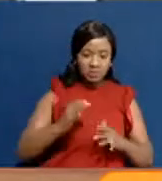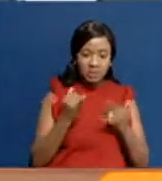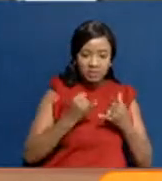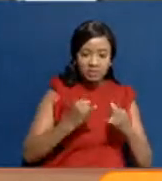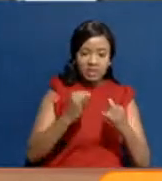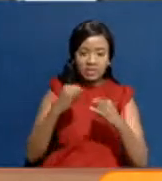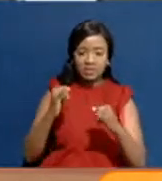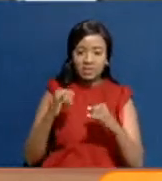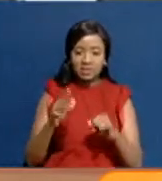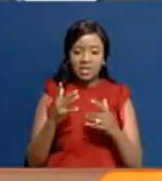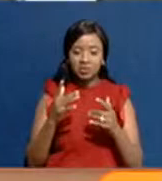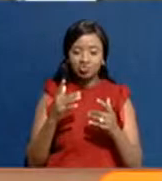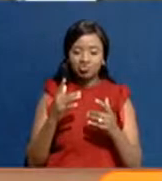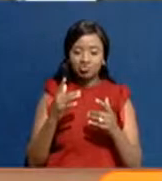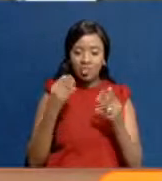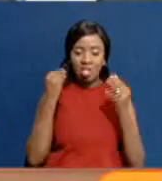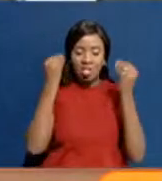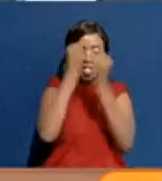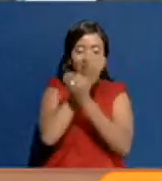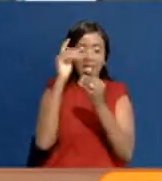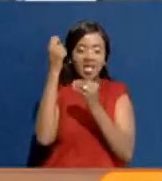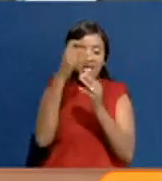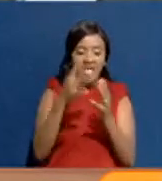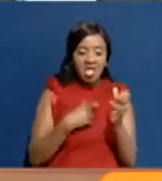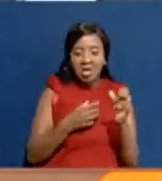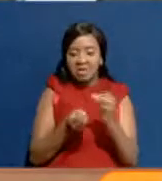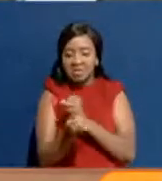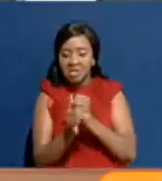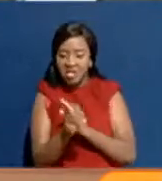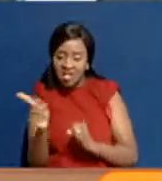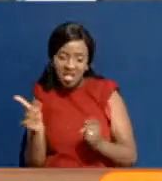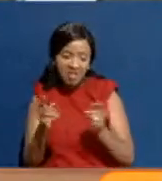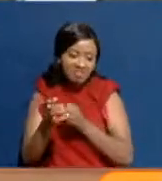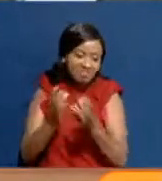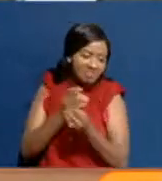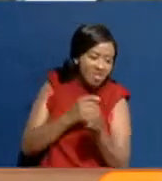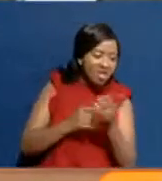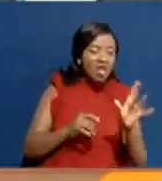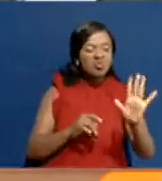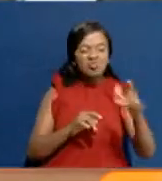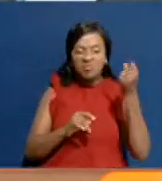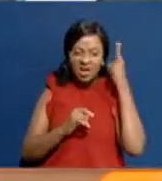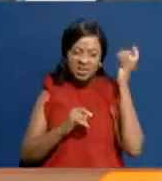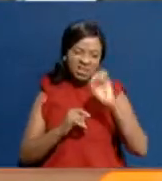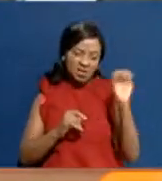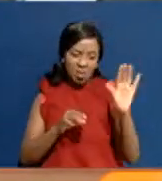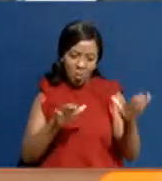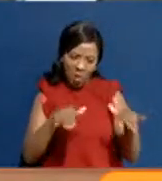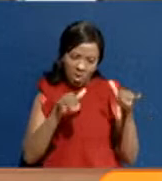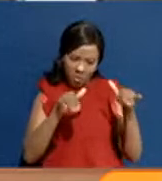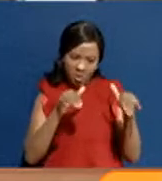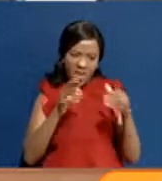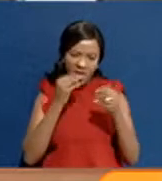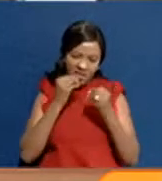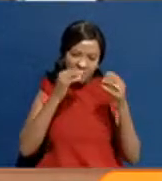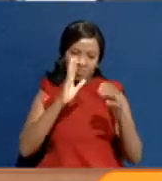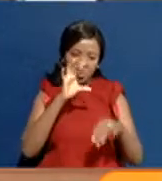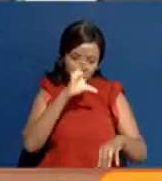lose Kenyans in technicalities. Mm. Oh, that you know, it's you don't understand this. Just wait for the maize; it will come to your